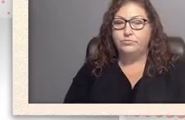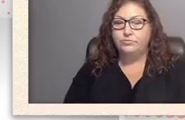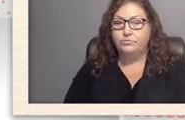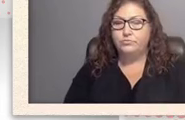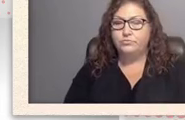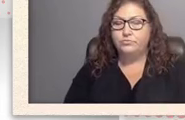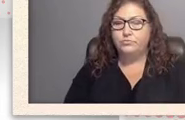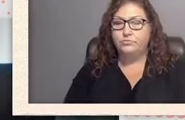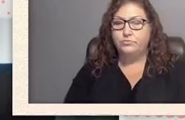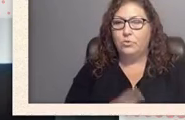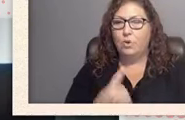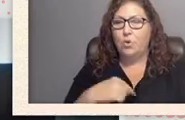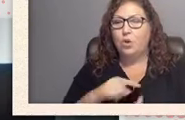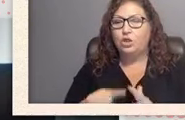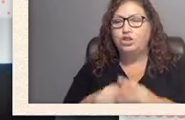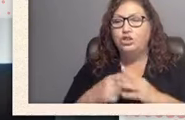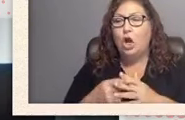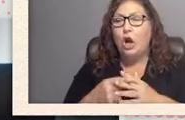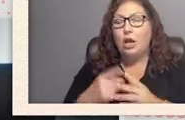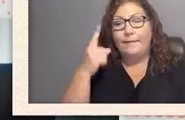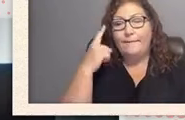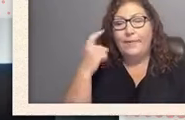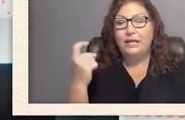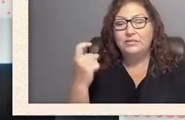We started because